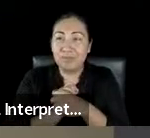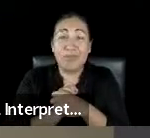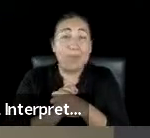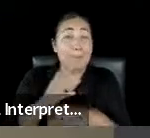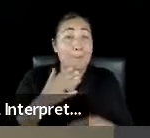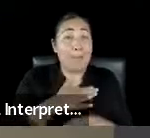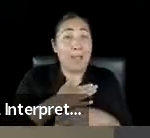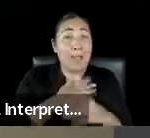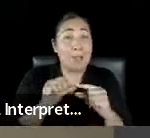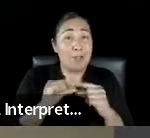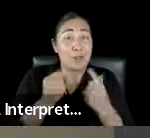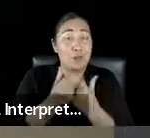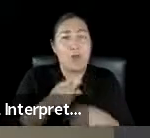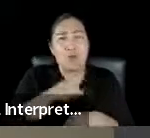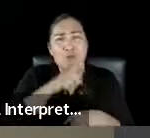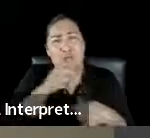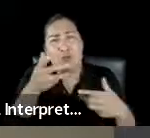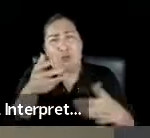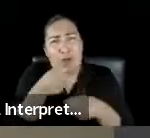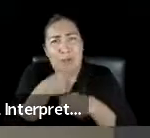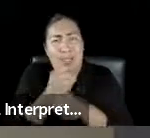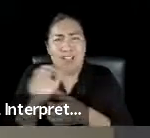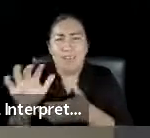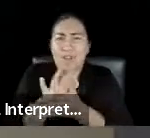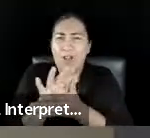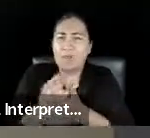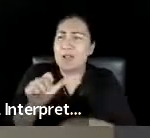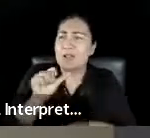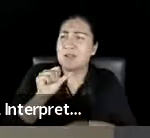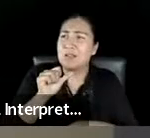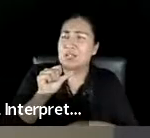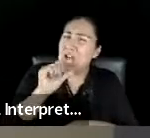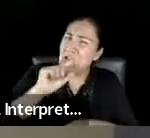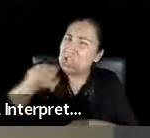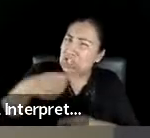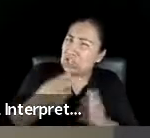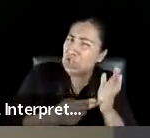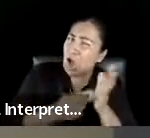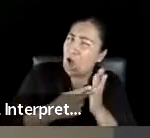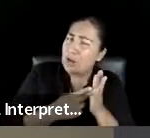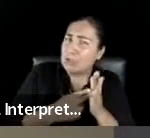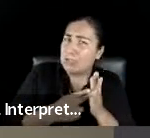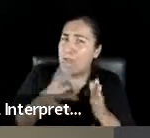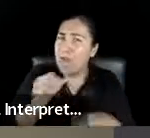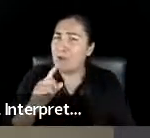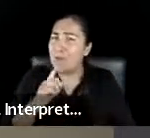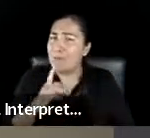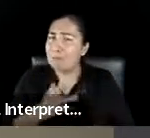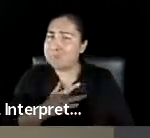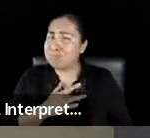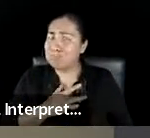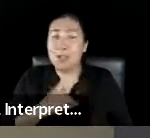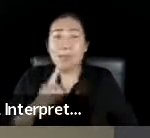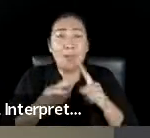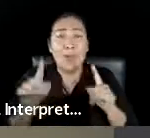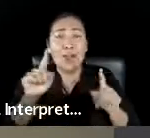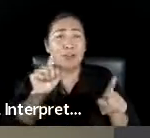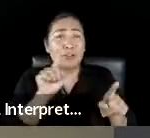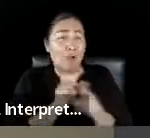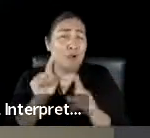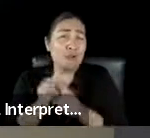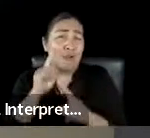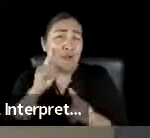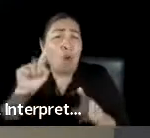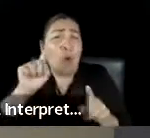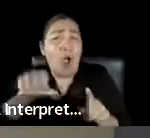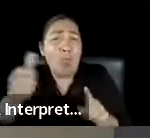My group, we really wanted to make a film that was not only honest and personal to us, but to other people that are going through that